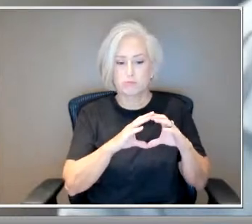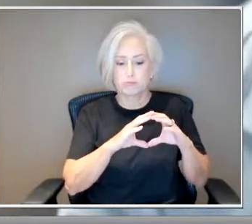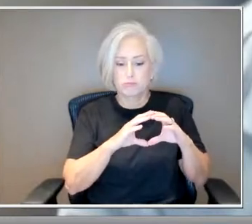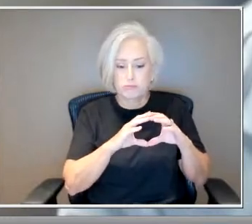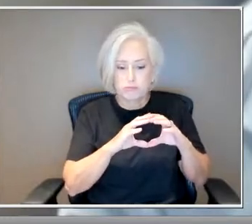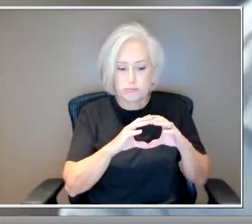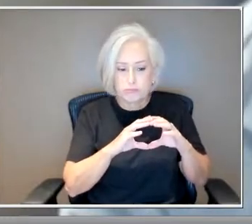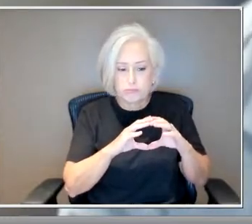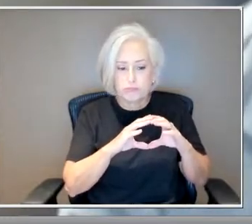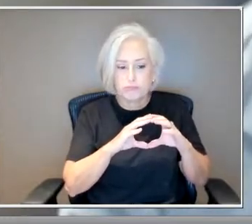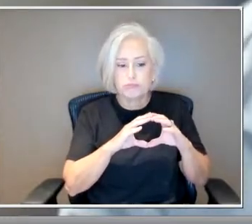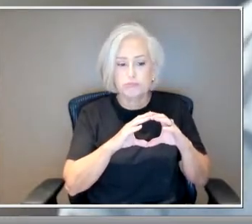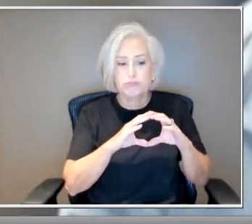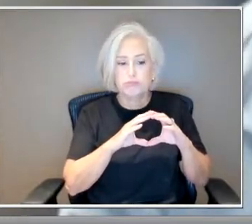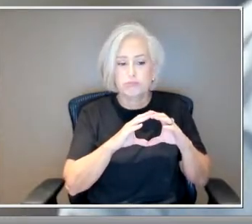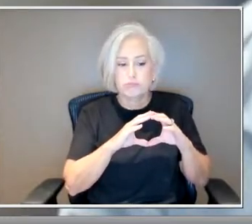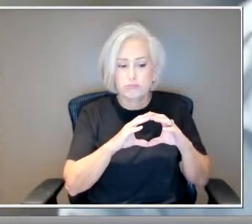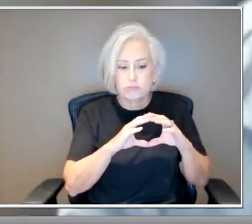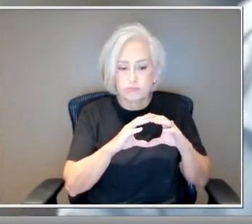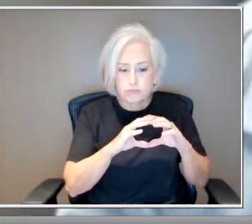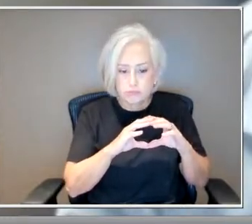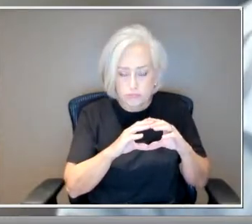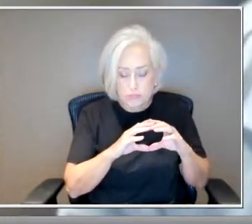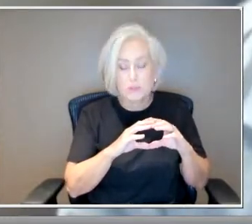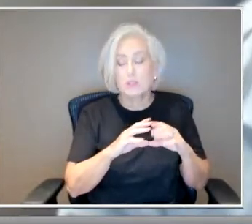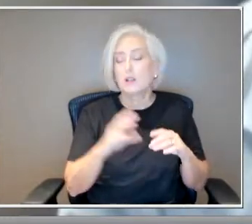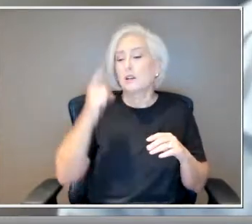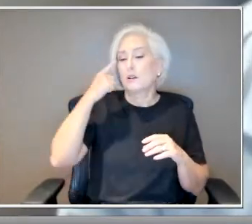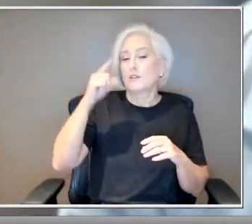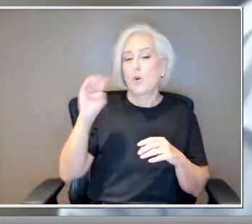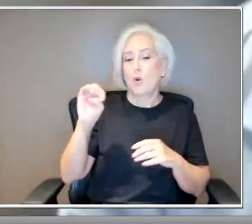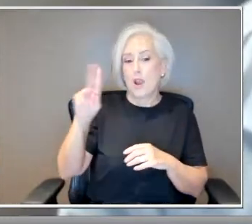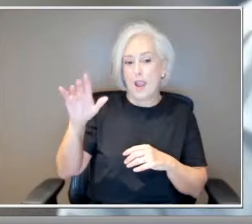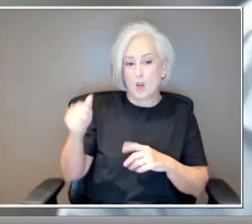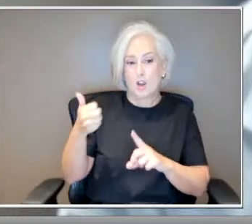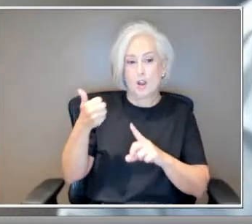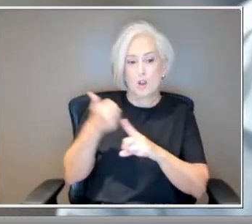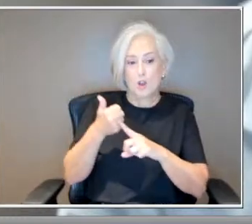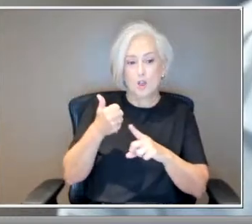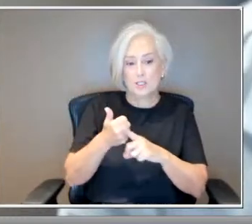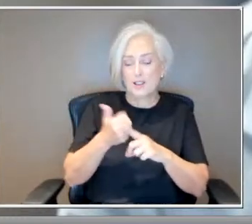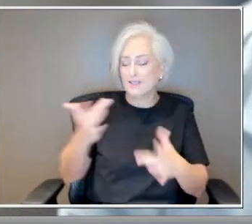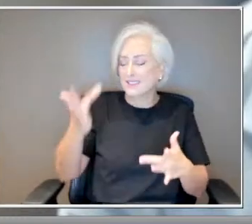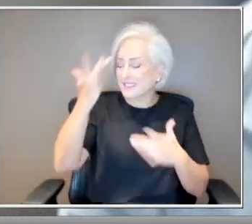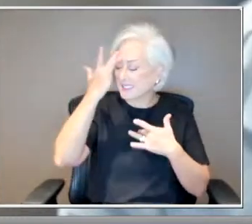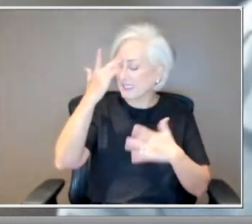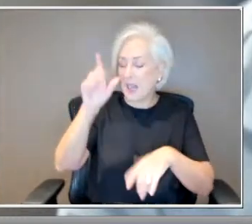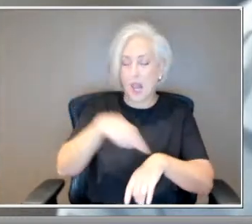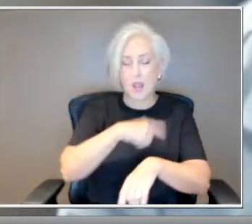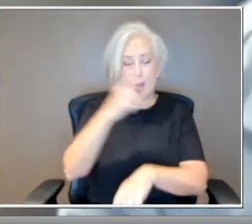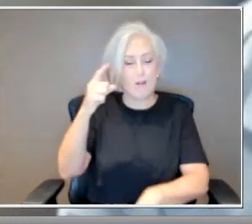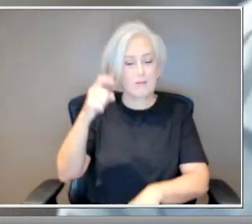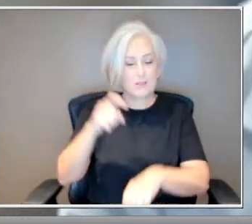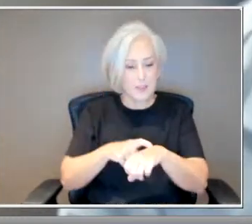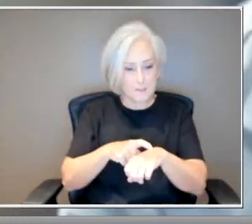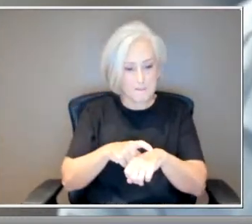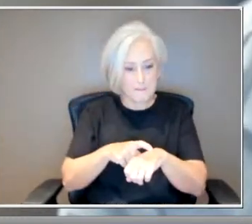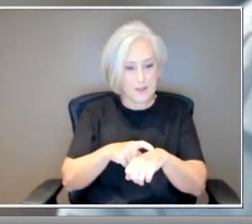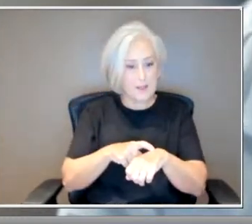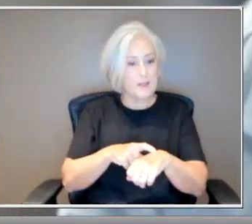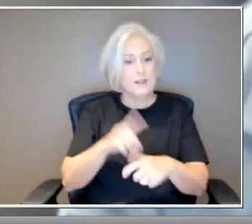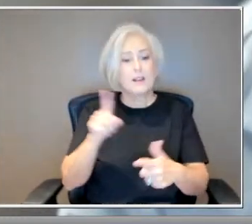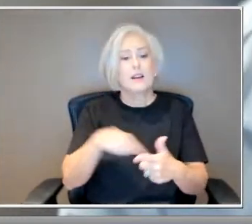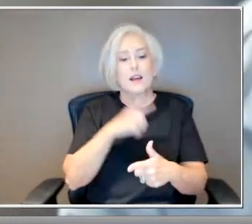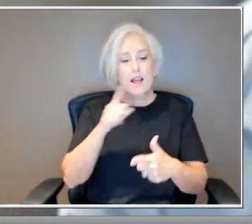of the organs alive. I know in Erica's case, I think she was sick for quite some time, and then she, what we